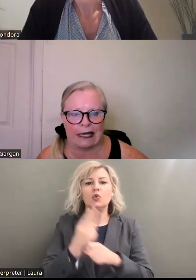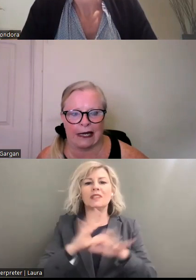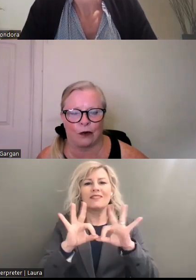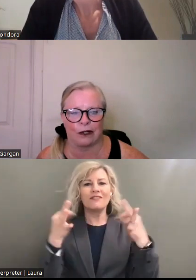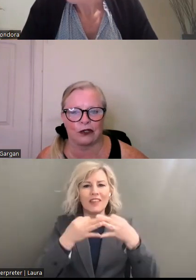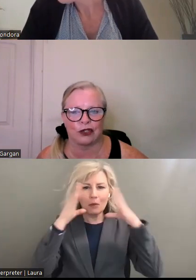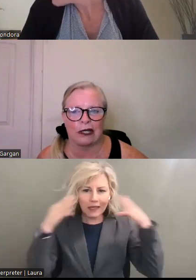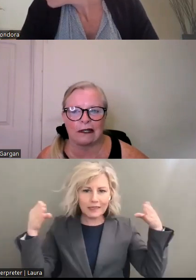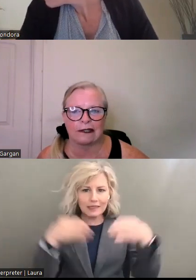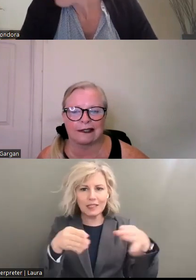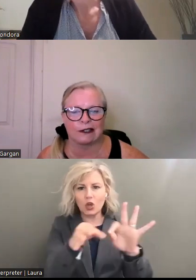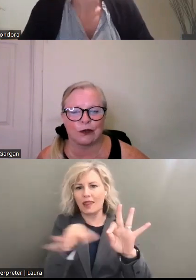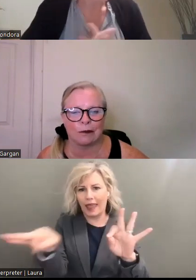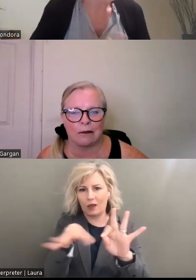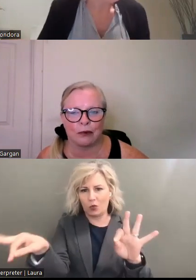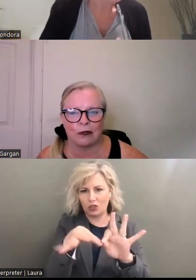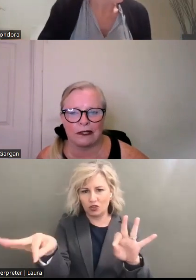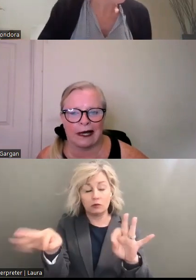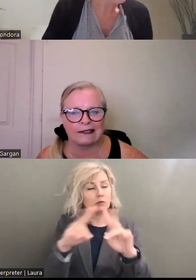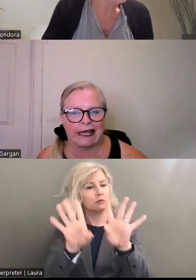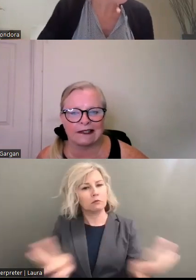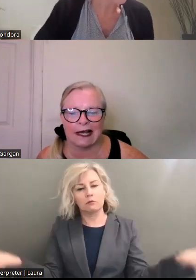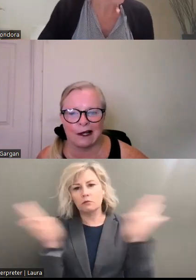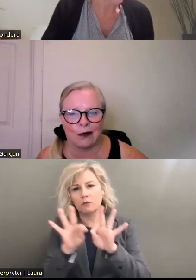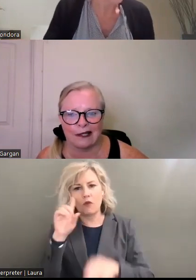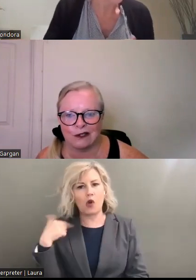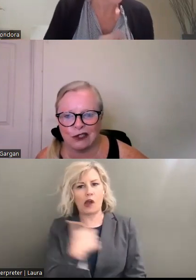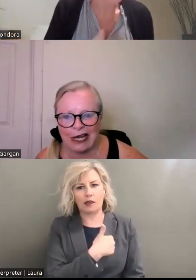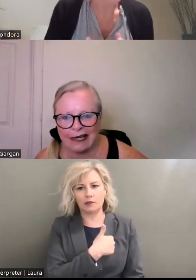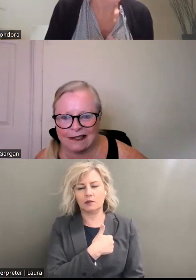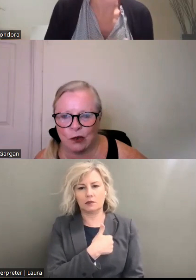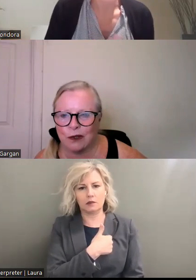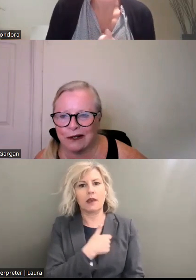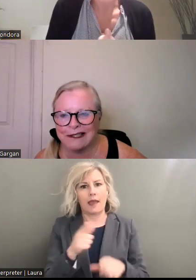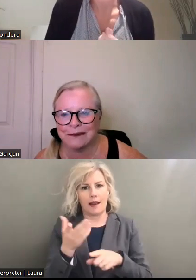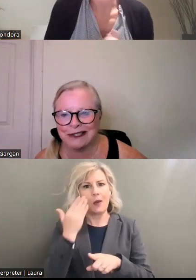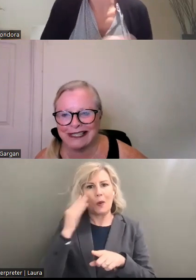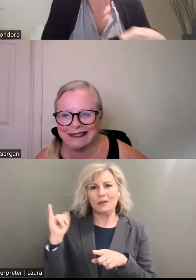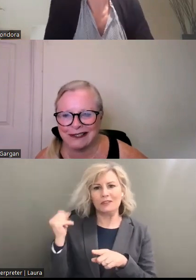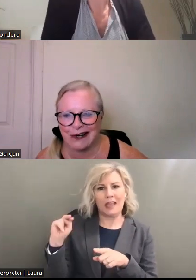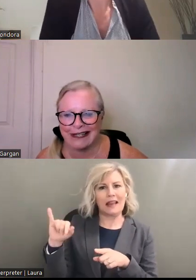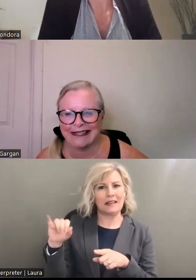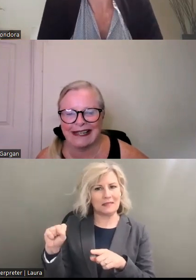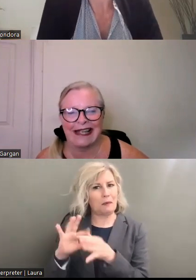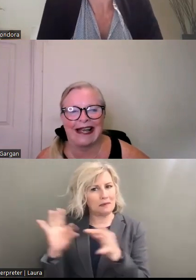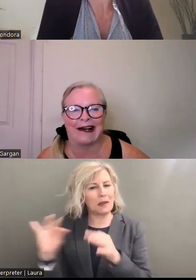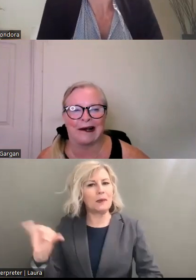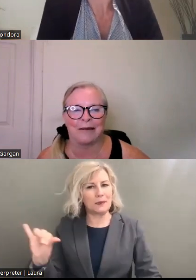family-centered language. This is extremely important to us, as I know it is to Janice. You will hear this when she gets